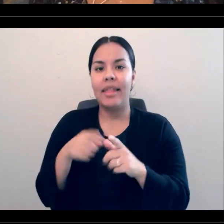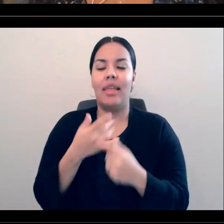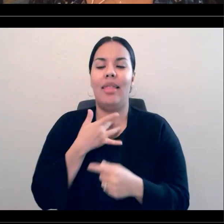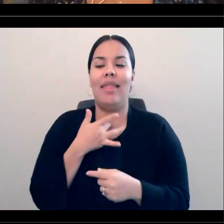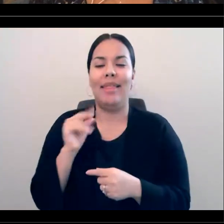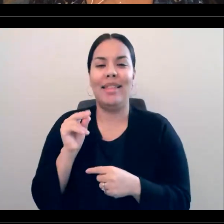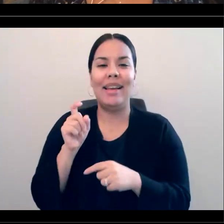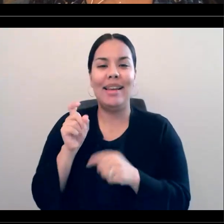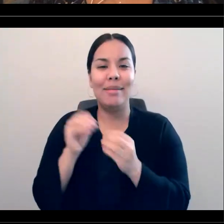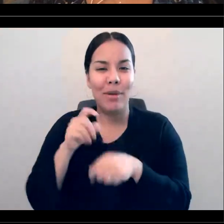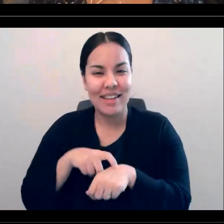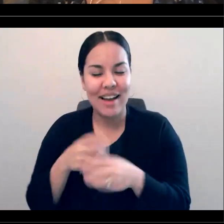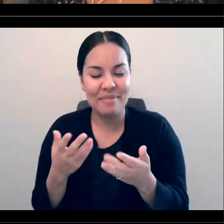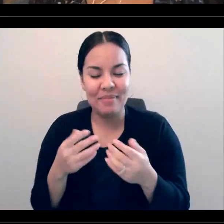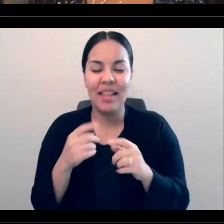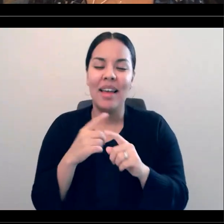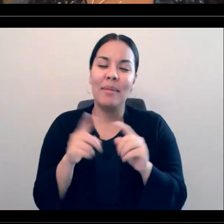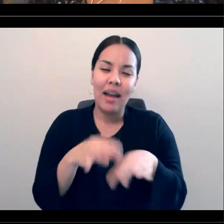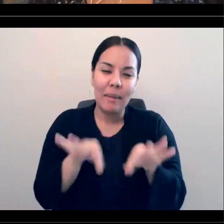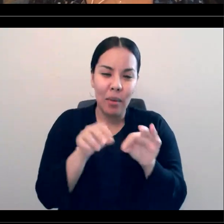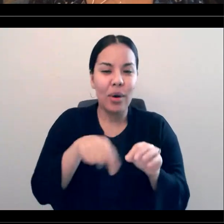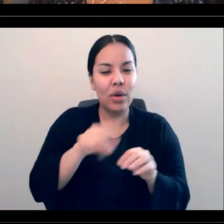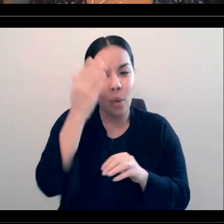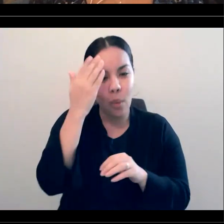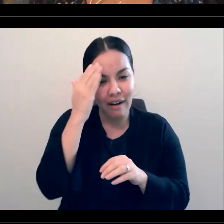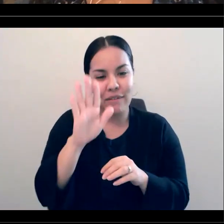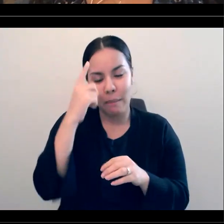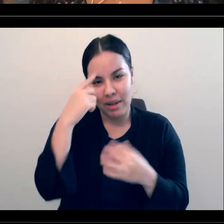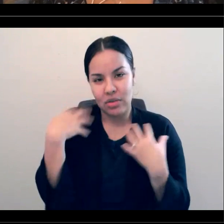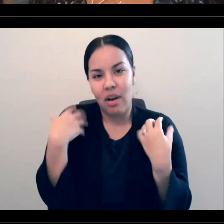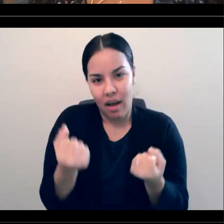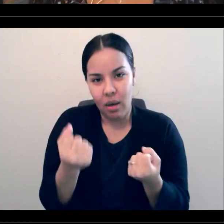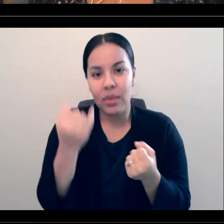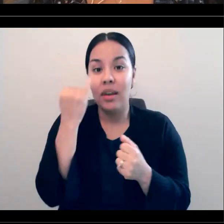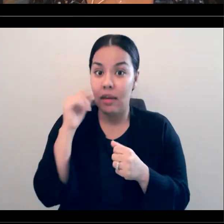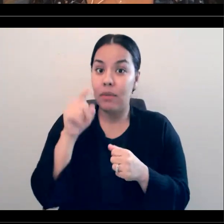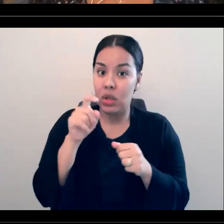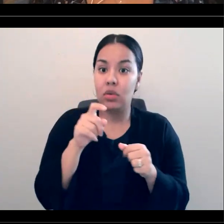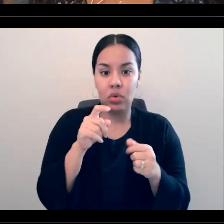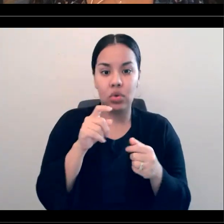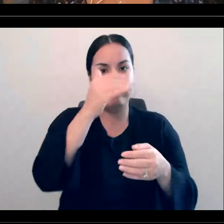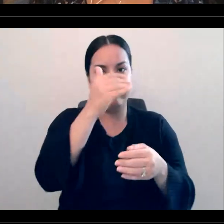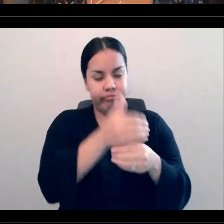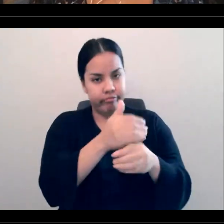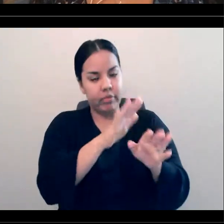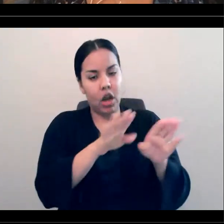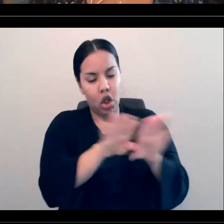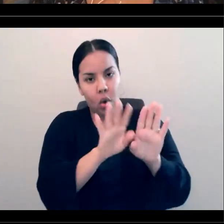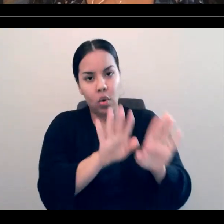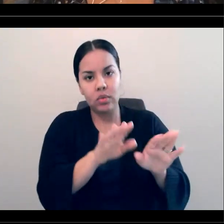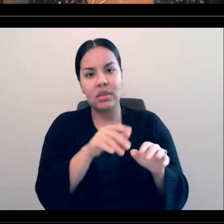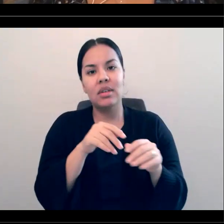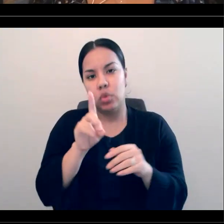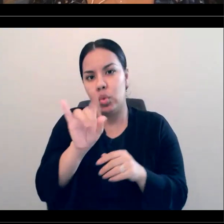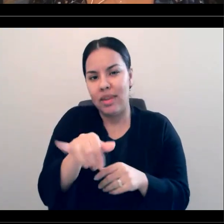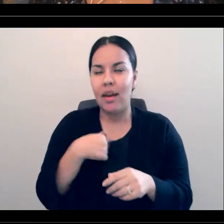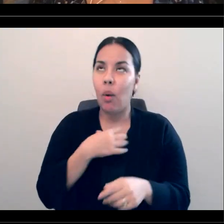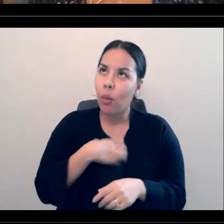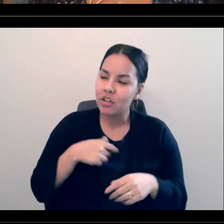be aware of your mental health when you're like, if you need to step away, step away. I wish I would take my own advice sometimes, but